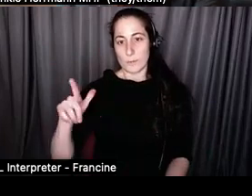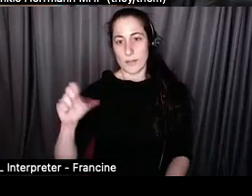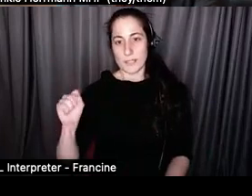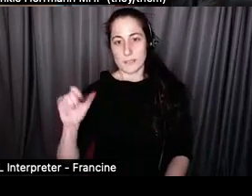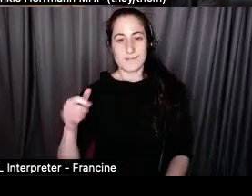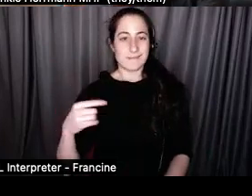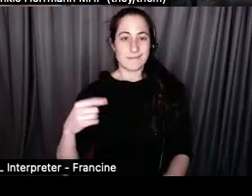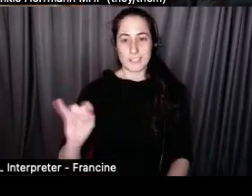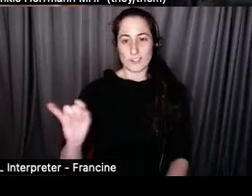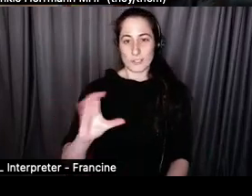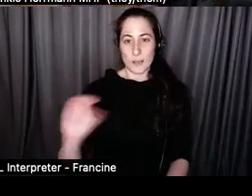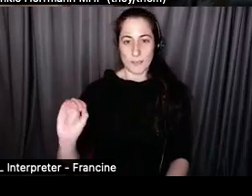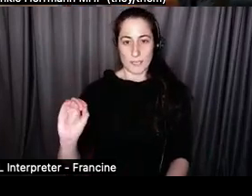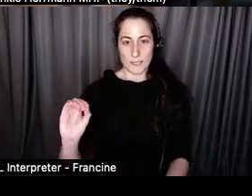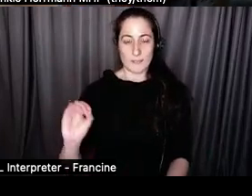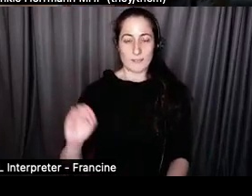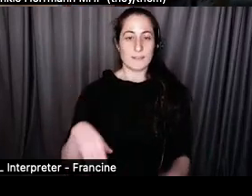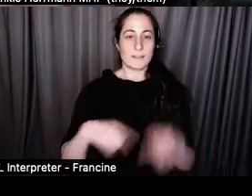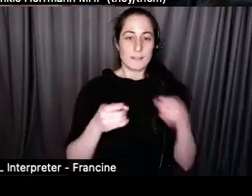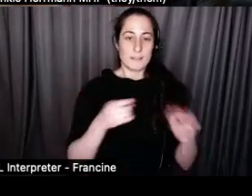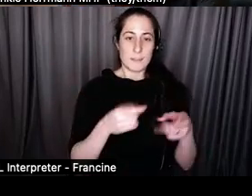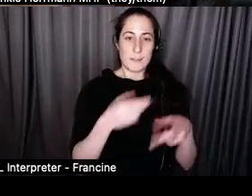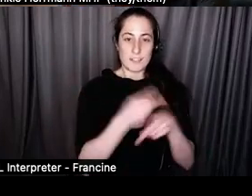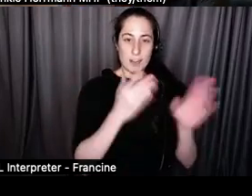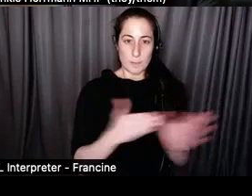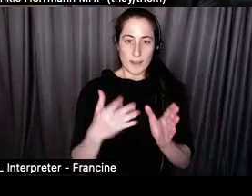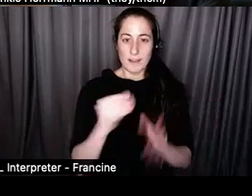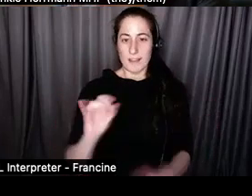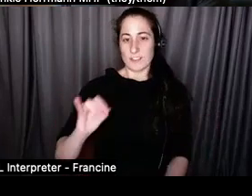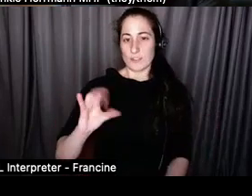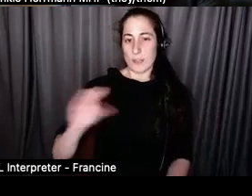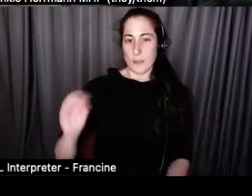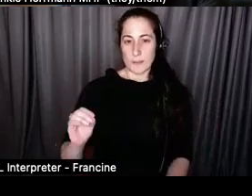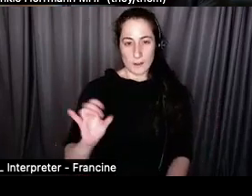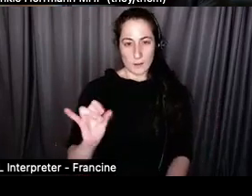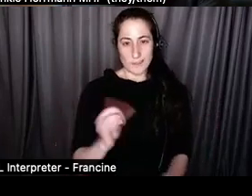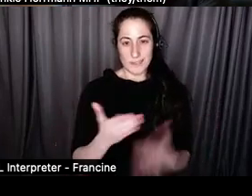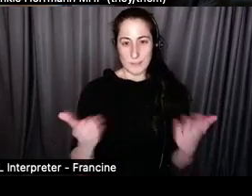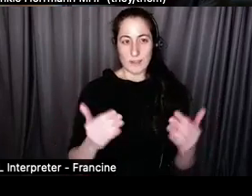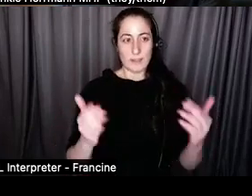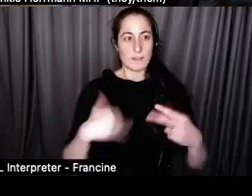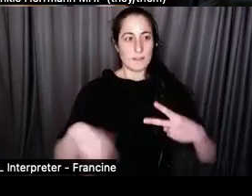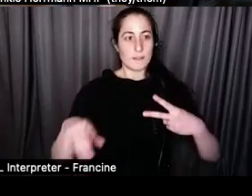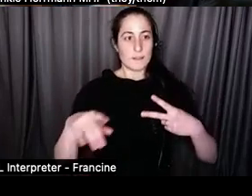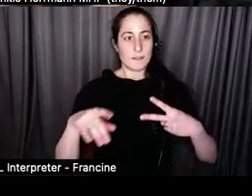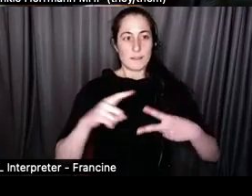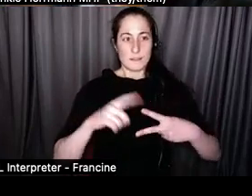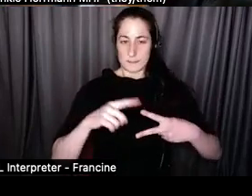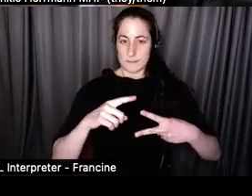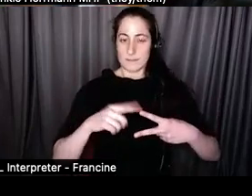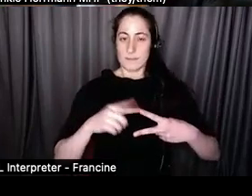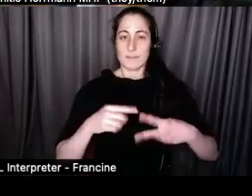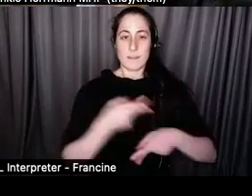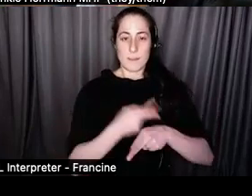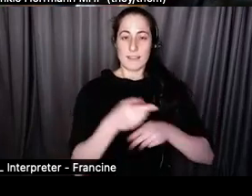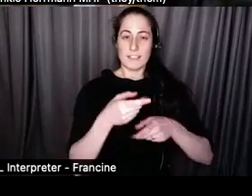think about it. And the managed care plan and the insurance company are kind of are the same thing. And then the managed care plan would then pay